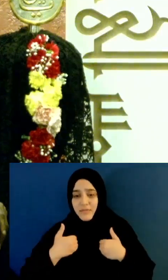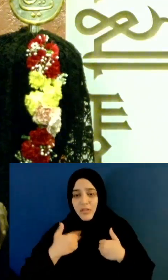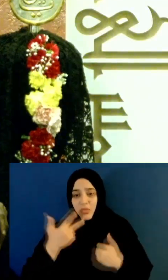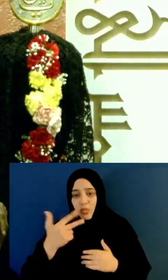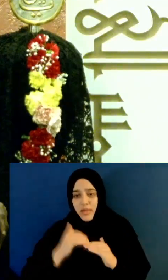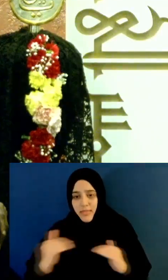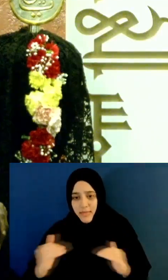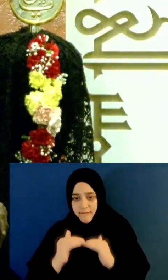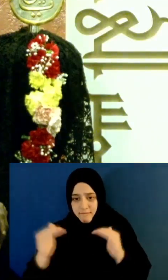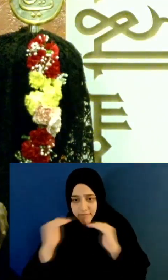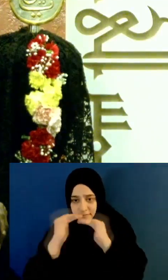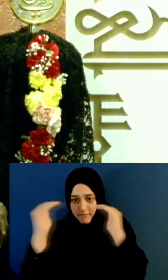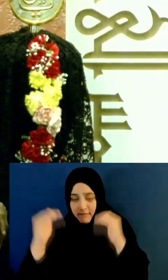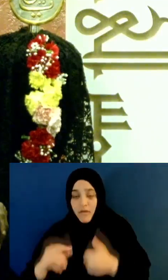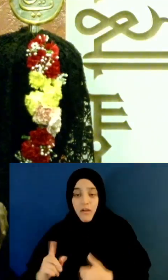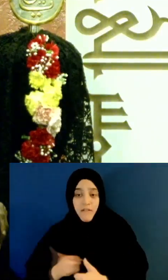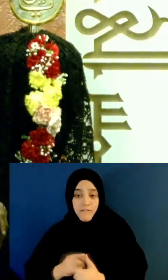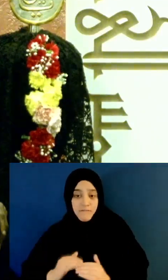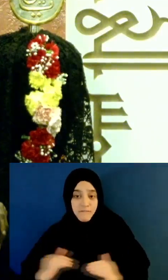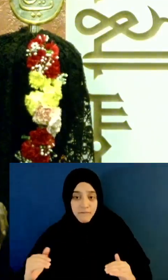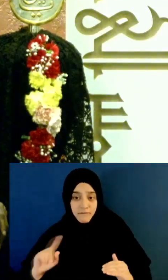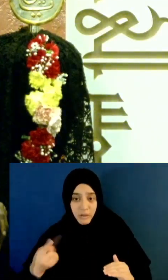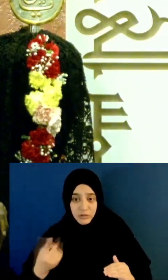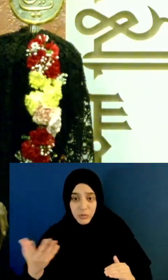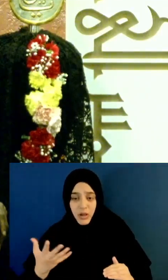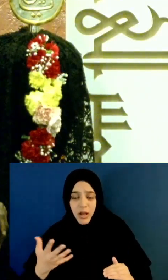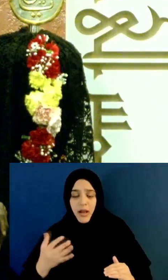The first level is ideological.